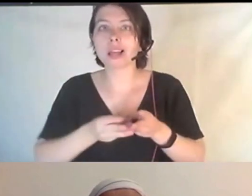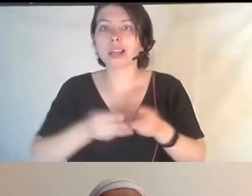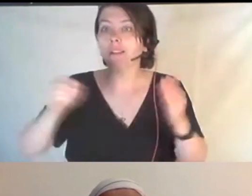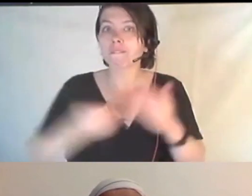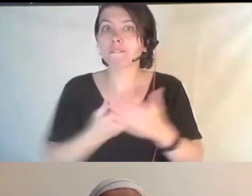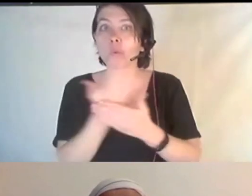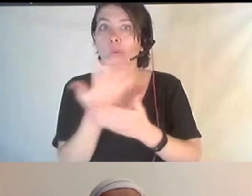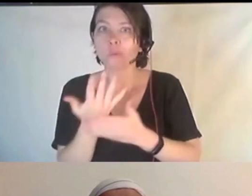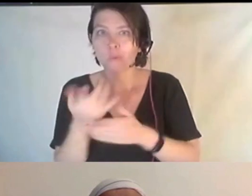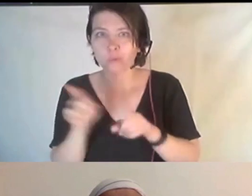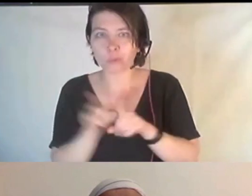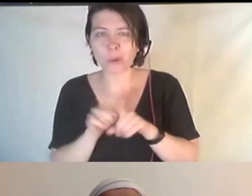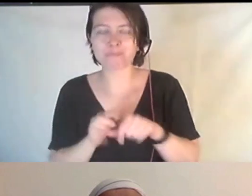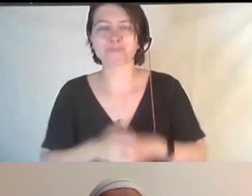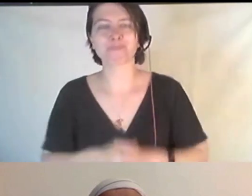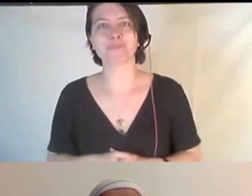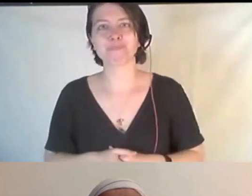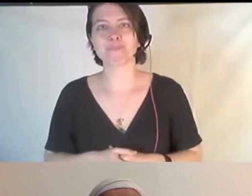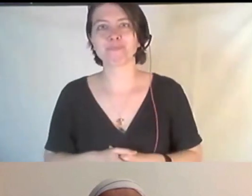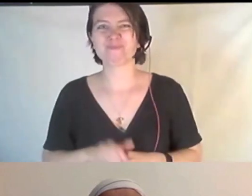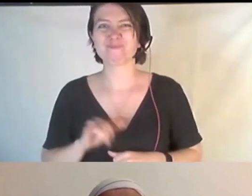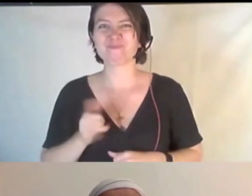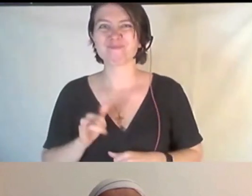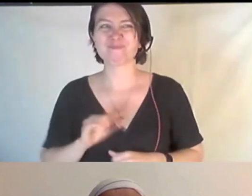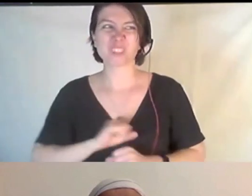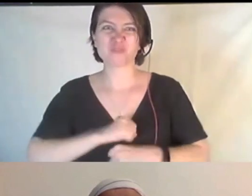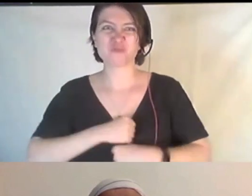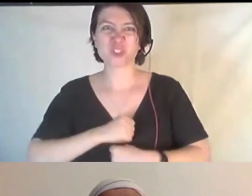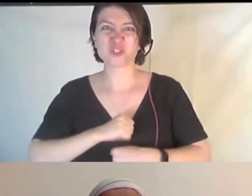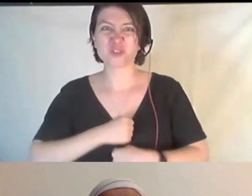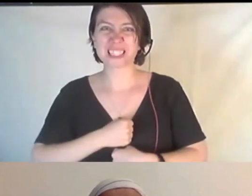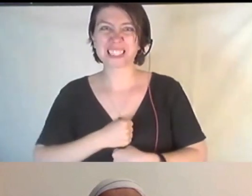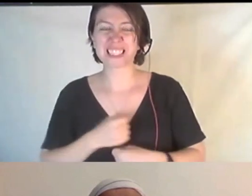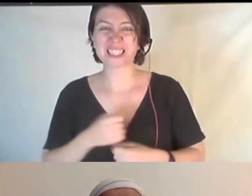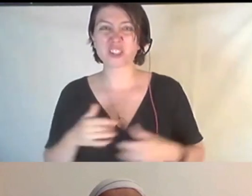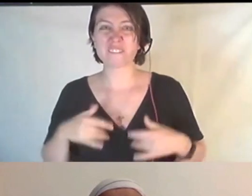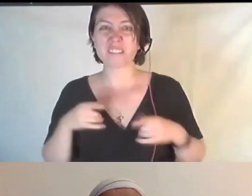have a frustration that we sort of feel that we sort of go a little bit forward and a little bit back.